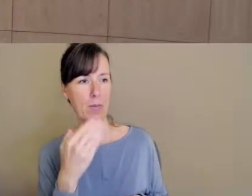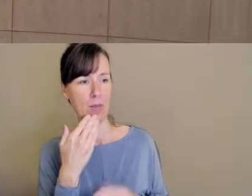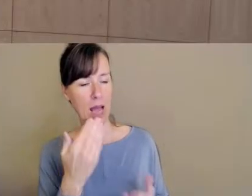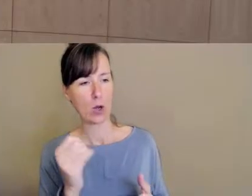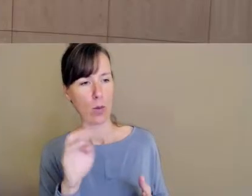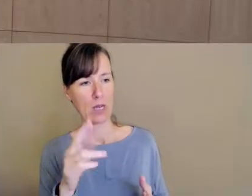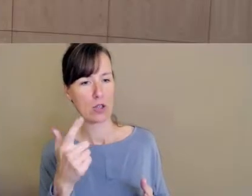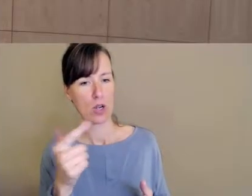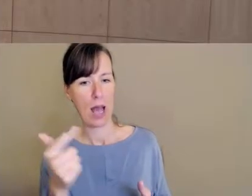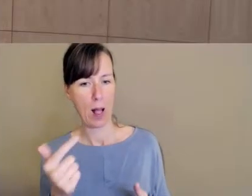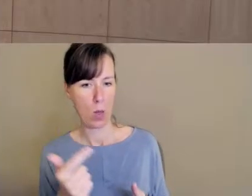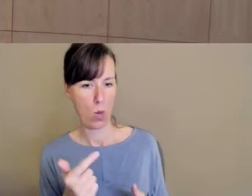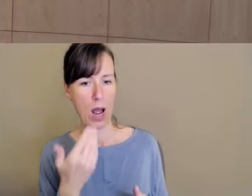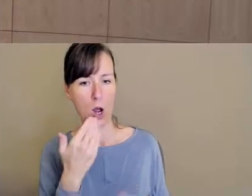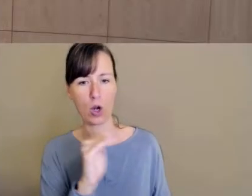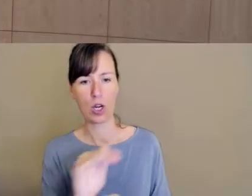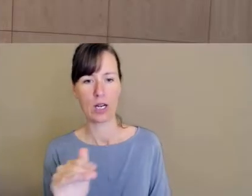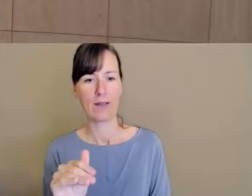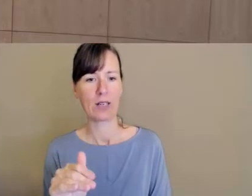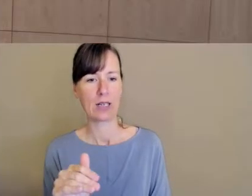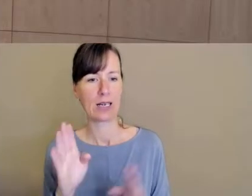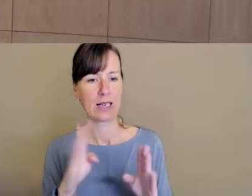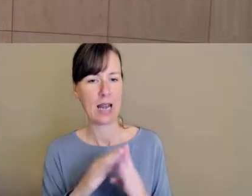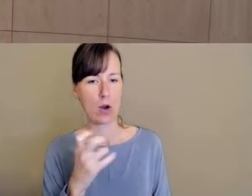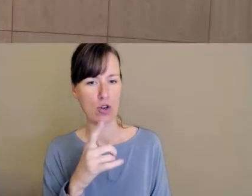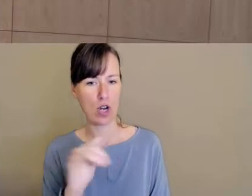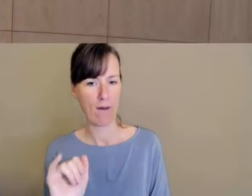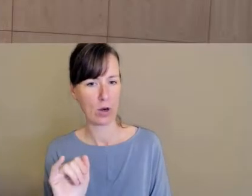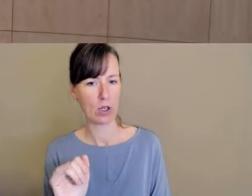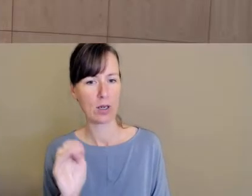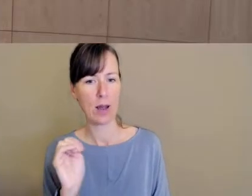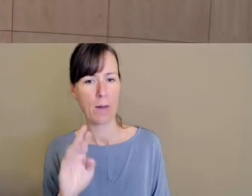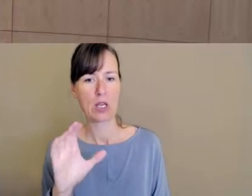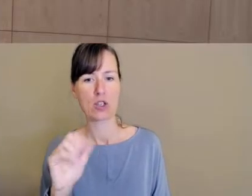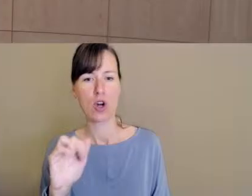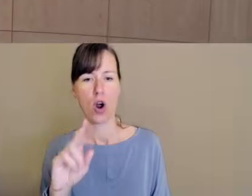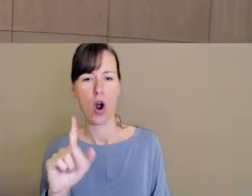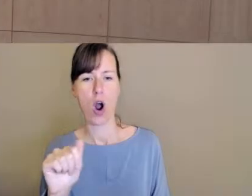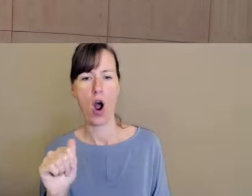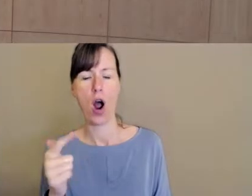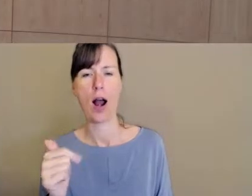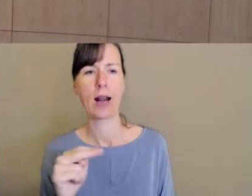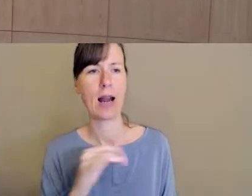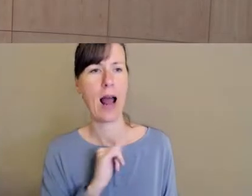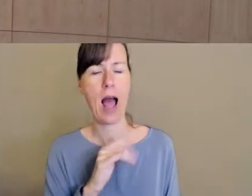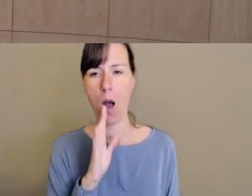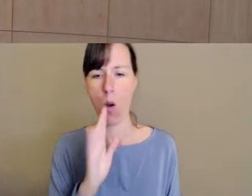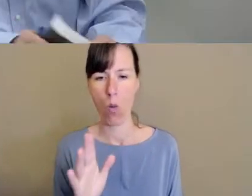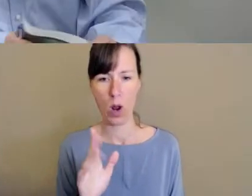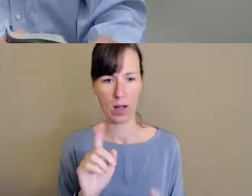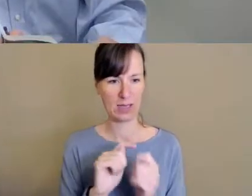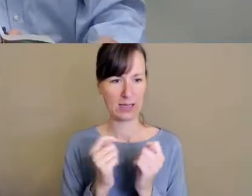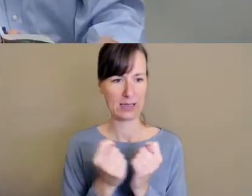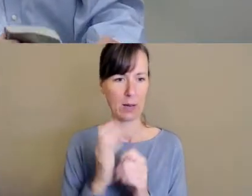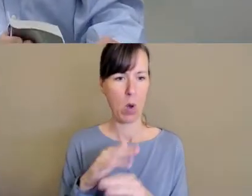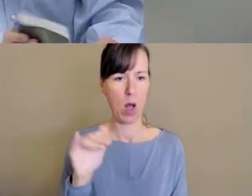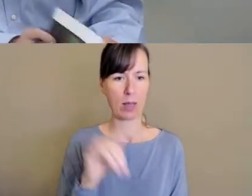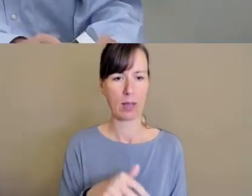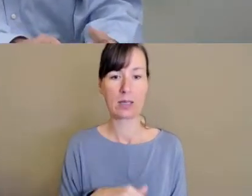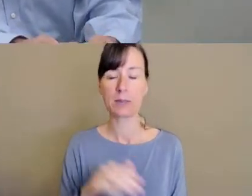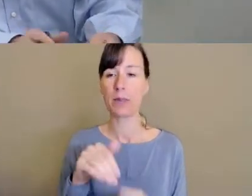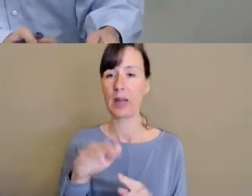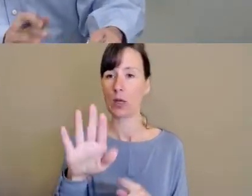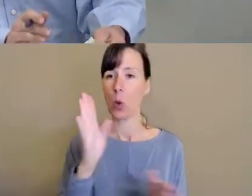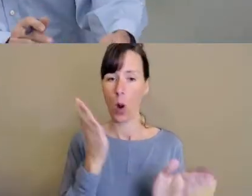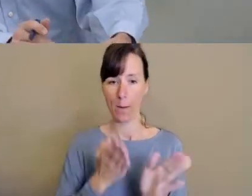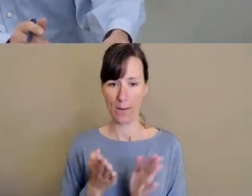and I are going to tag team on this. In your package, you have both description and cost. We'll circle